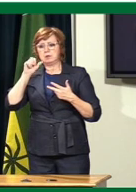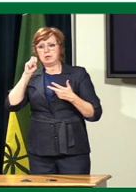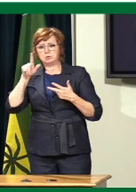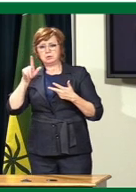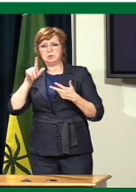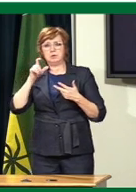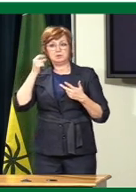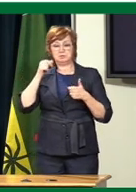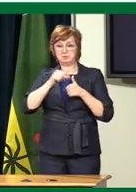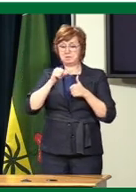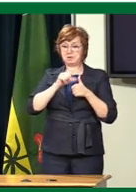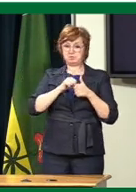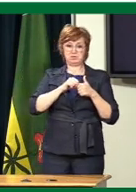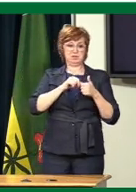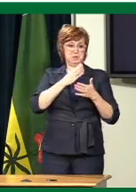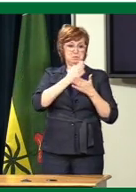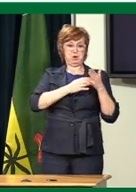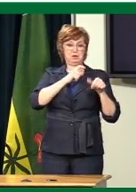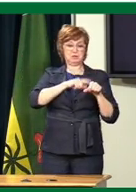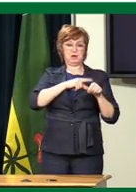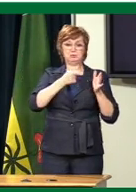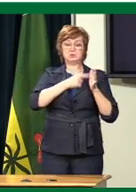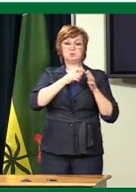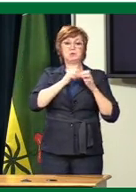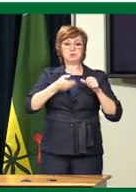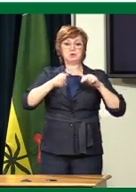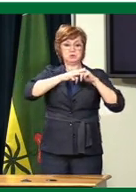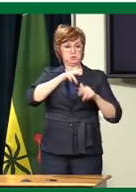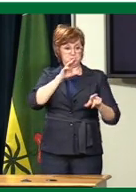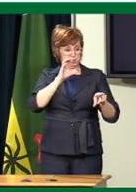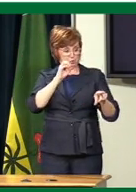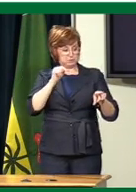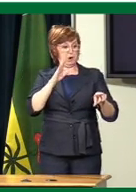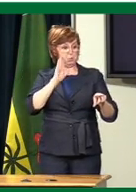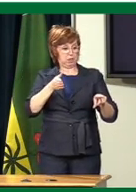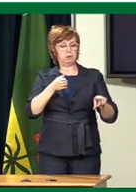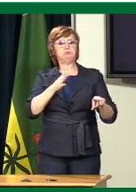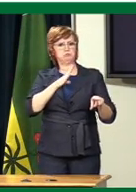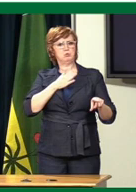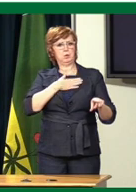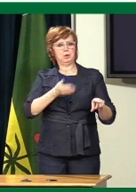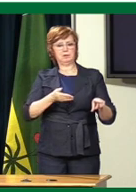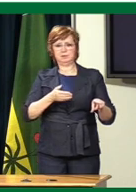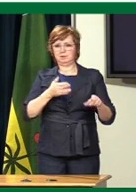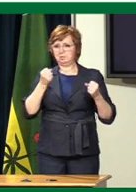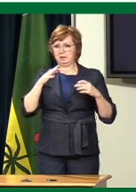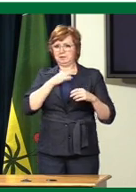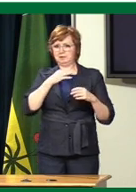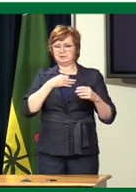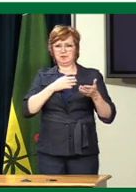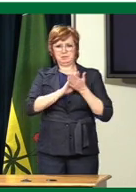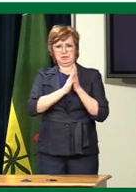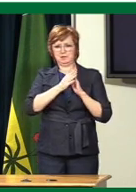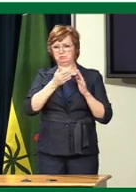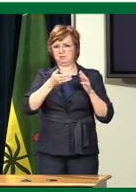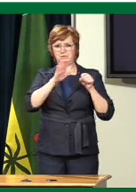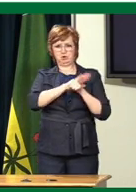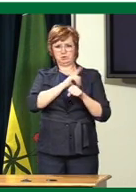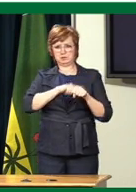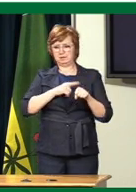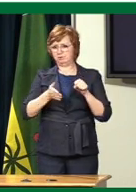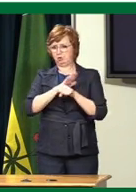hours. We have lots of staff across the province that work full-time and more than full-time hours that are part-time and casual.